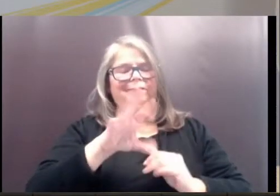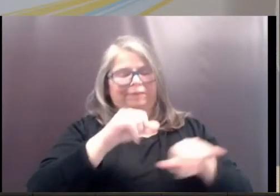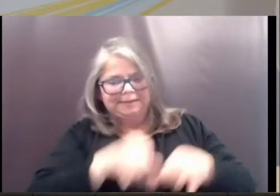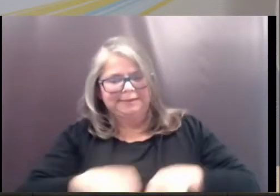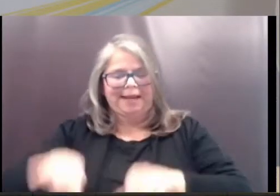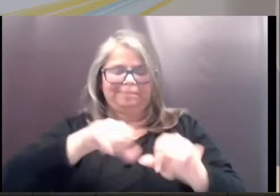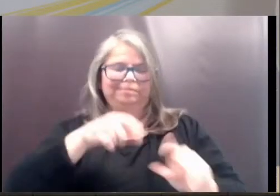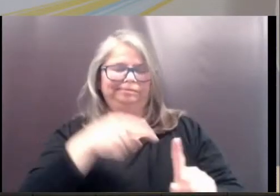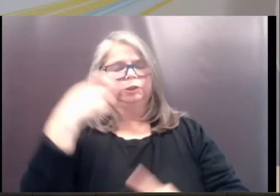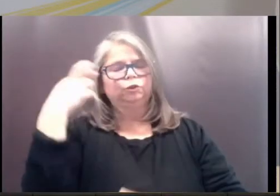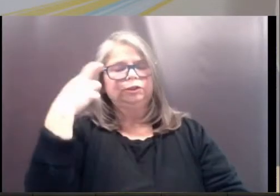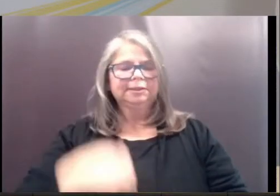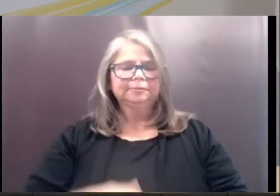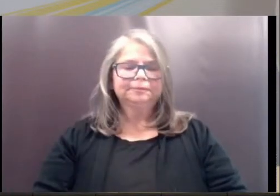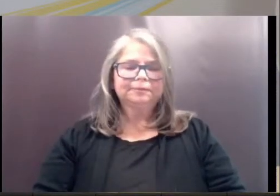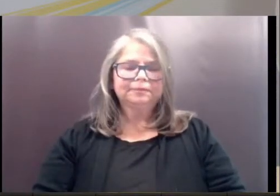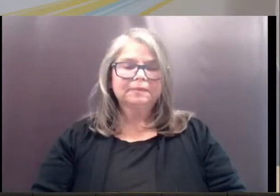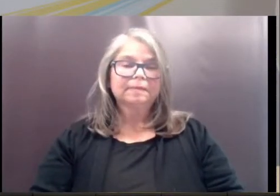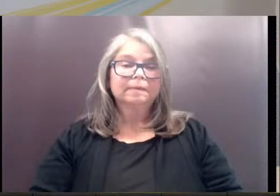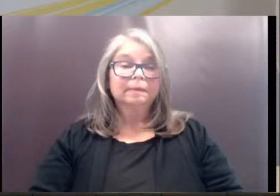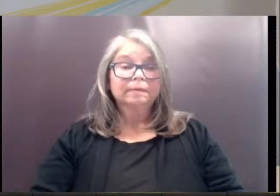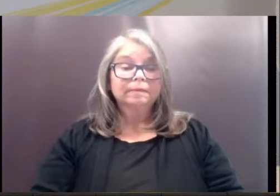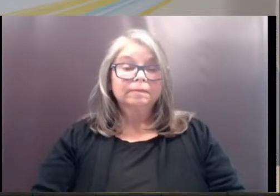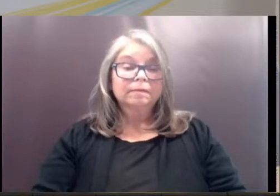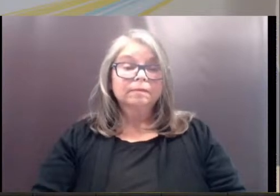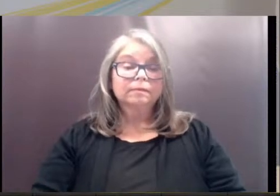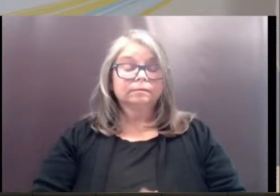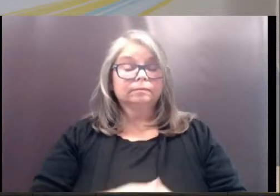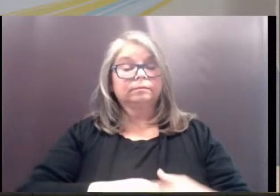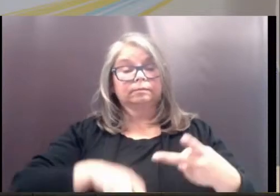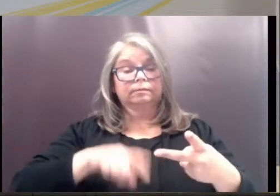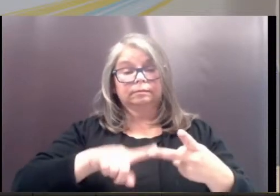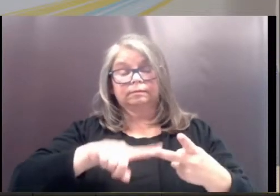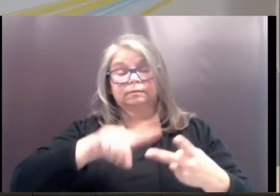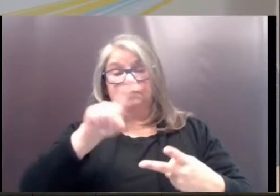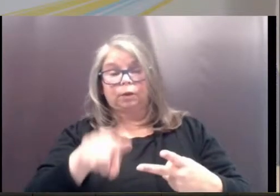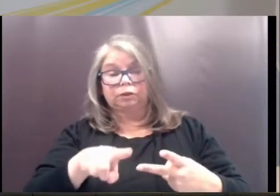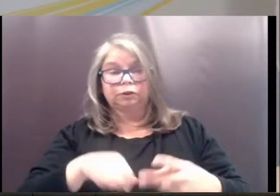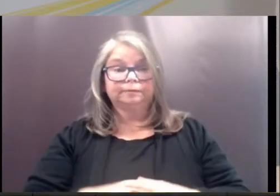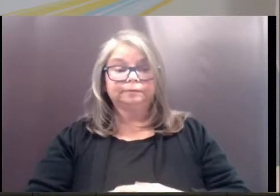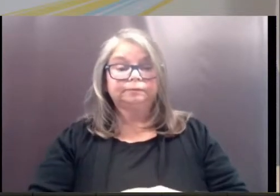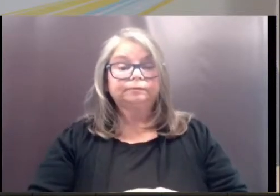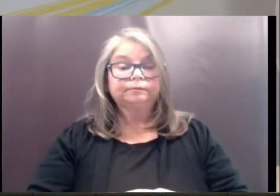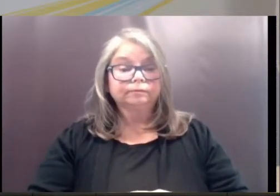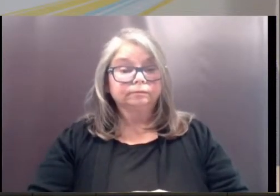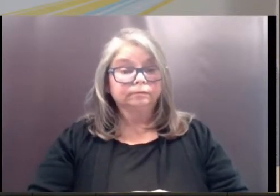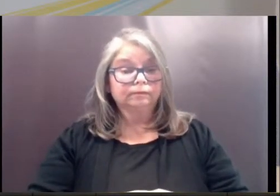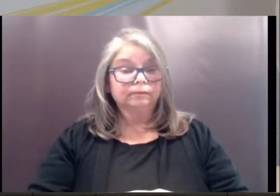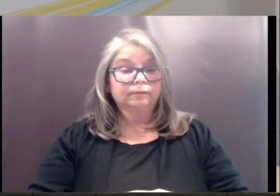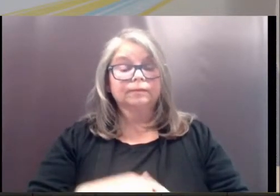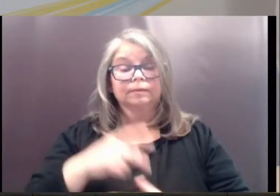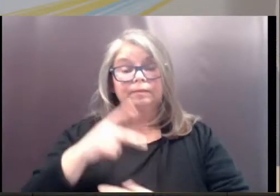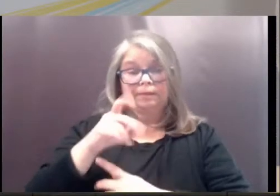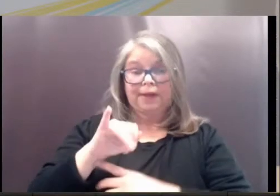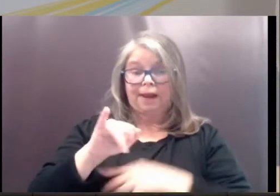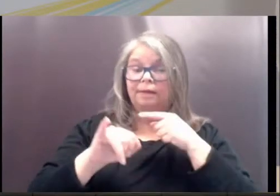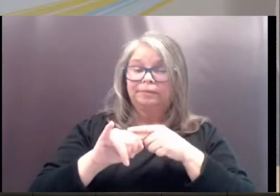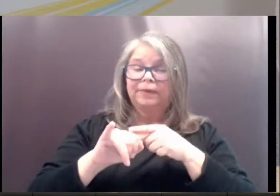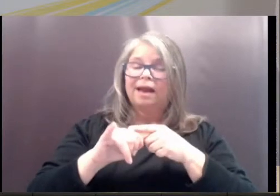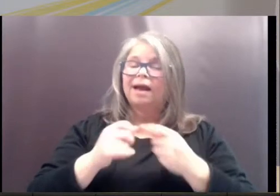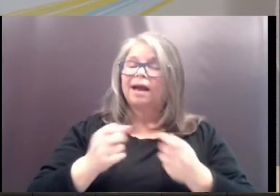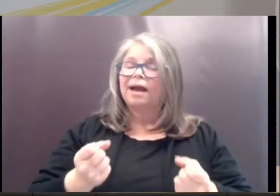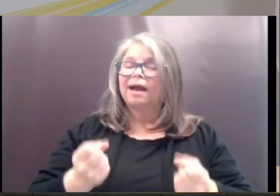And a follow-up, what is the capacity of vaccine that PEI can handle in terms of refrigeration and